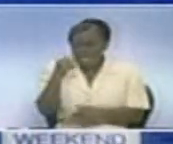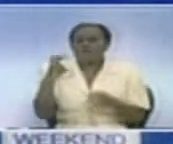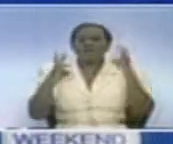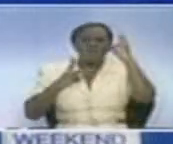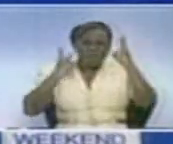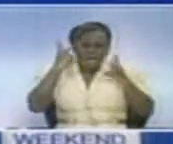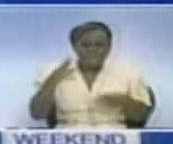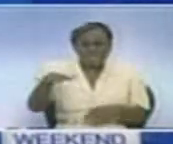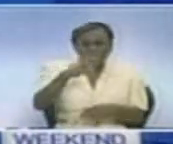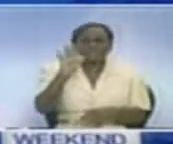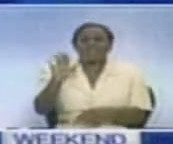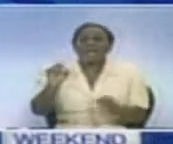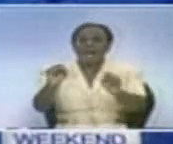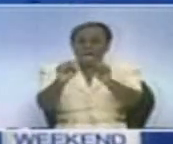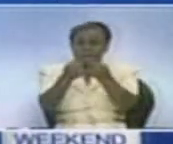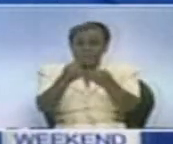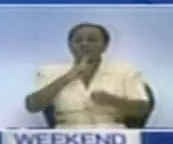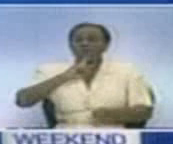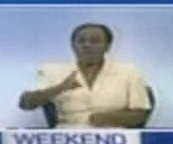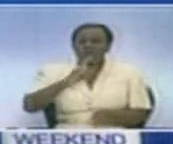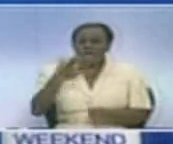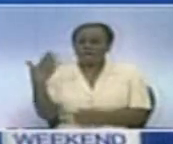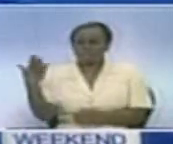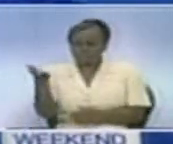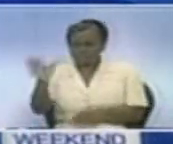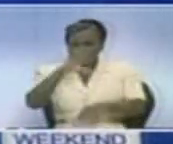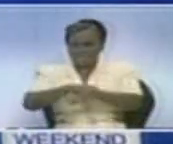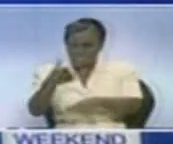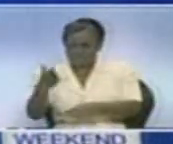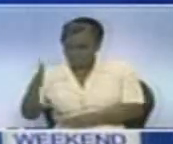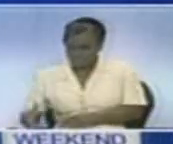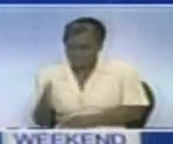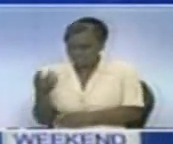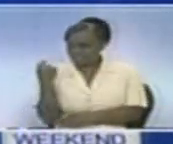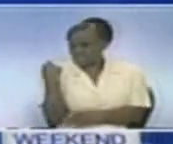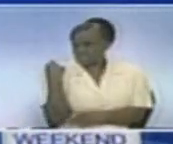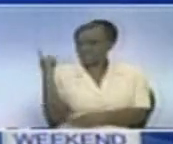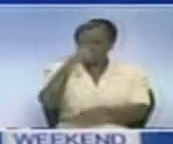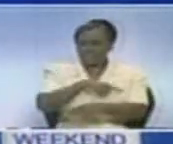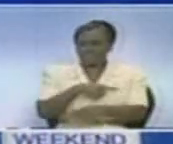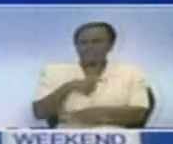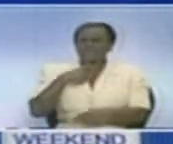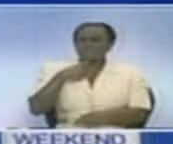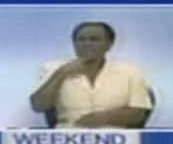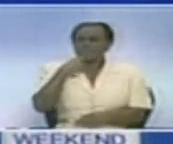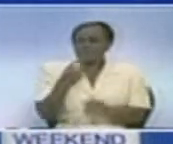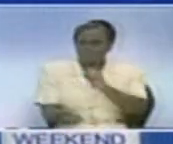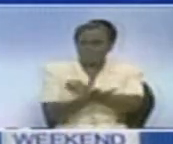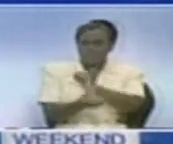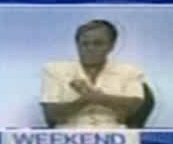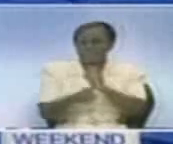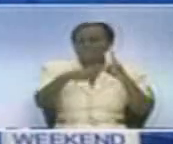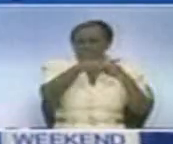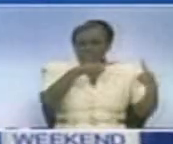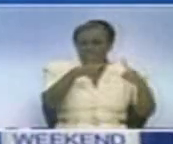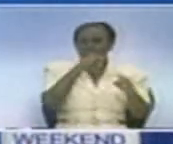the area. This comes after threatening leaflets were found in the town a few days ago, triggered by claims that the Mpeketoni killings